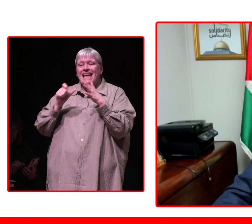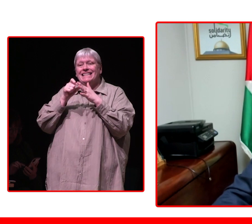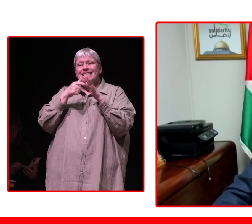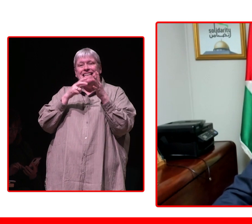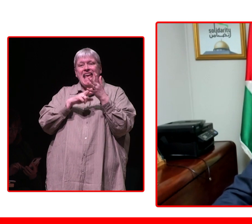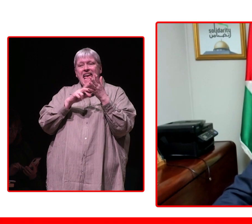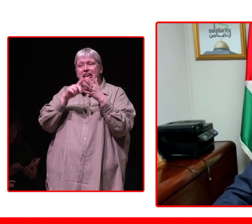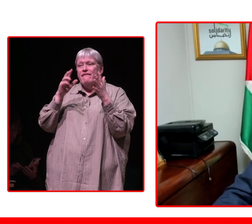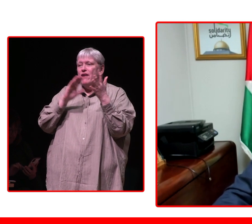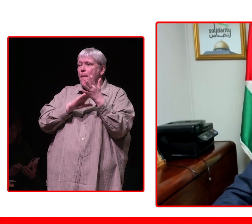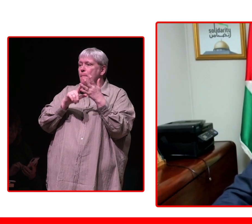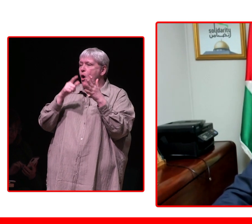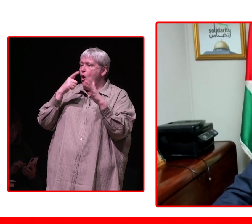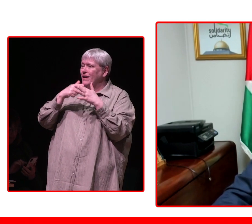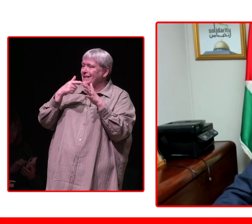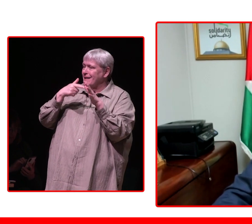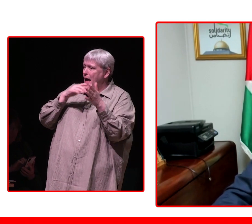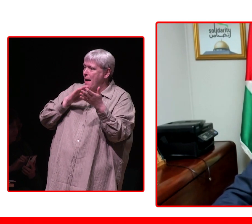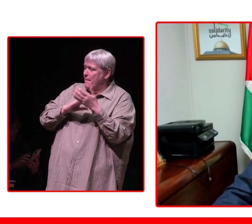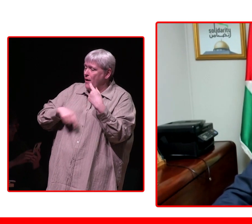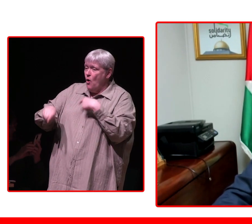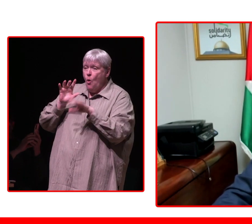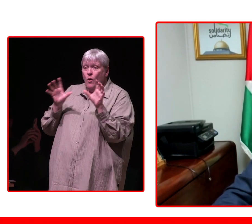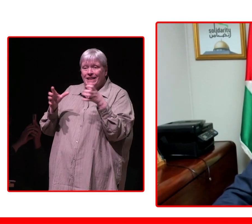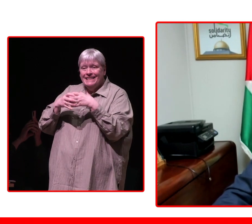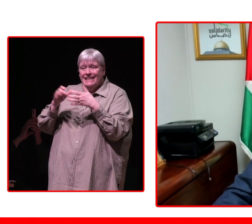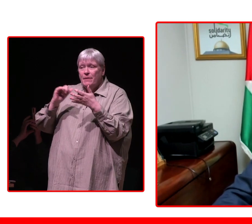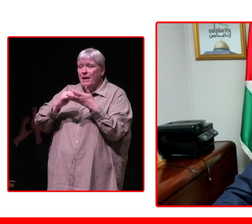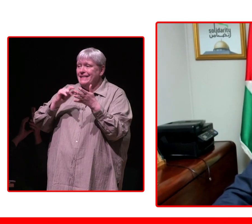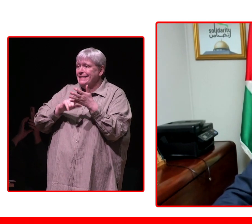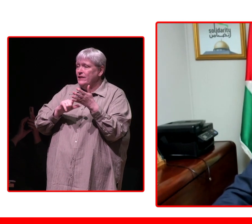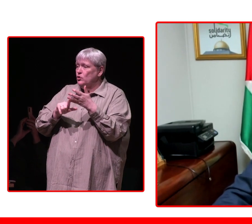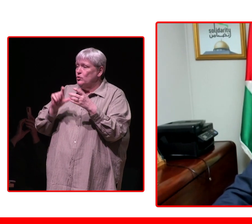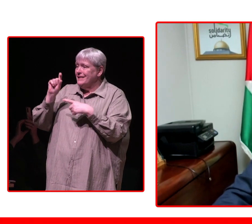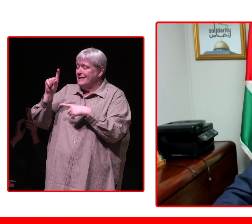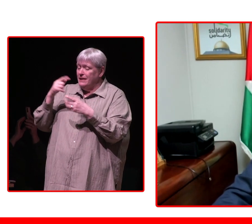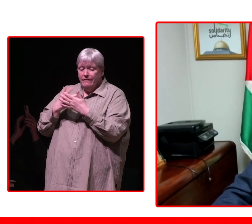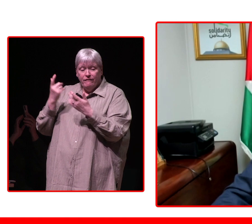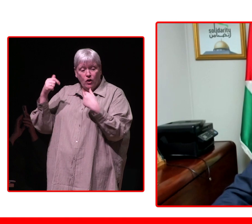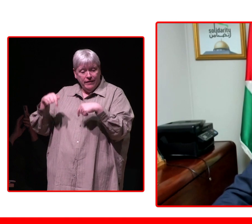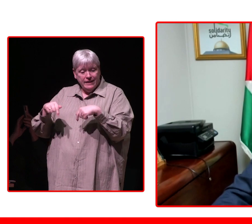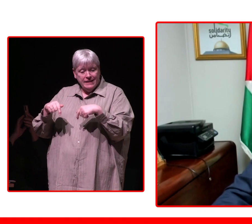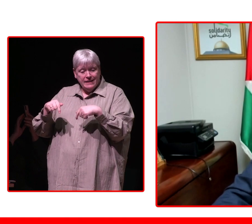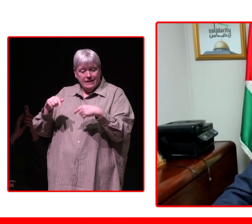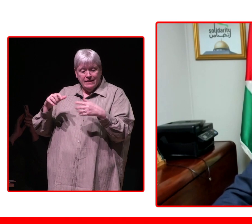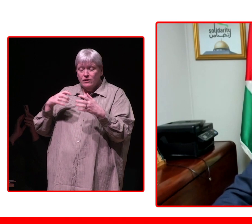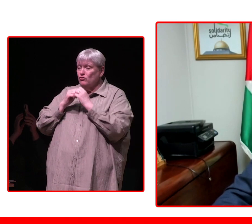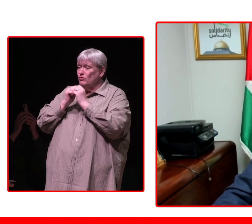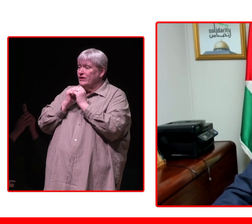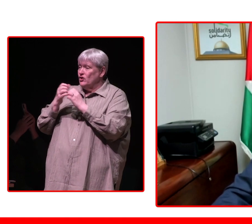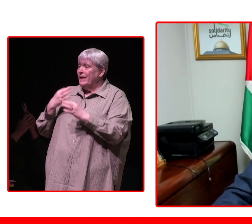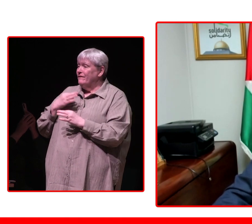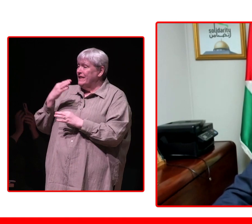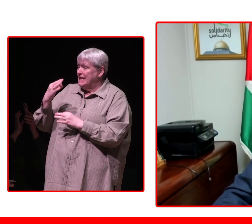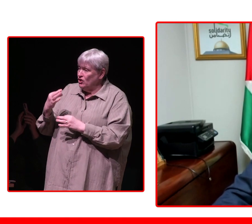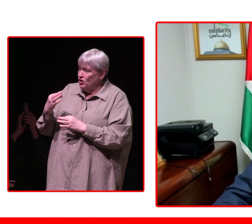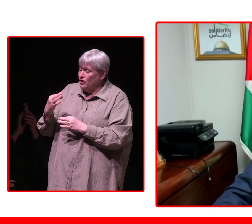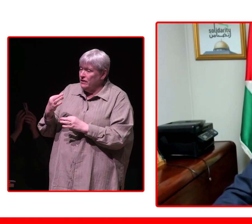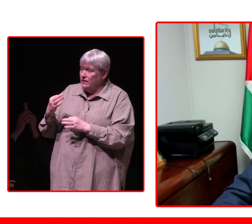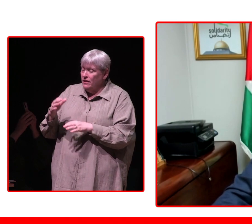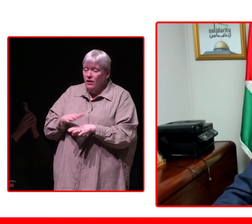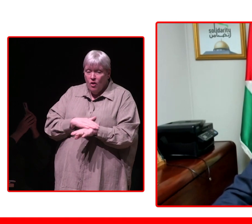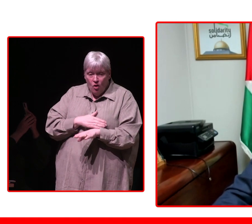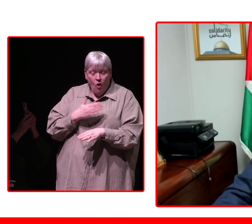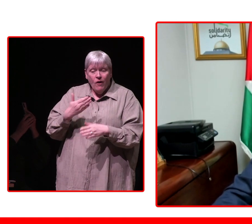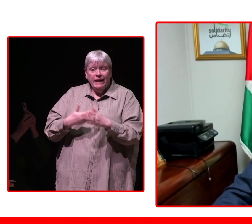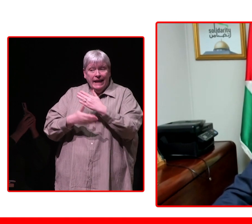and all of the team of the Scottish Trade Union Congress for this gracious invitation. There is a long and storied